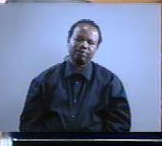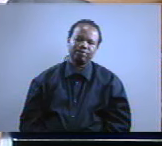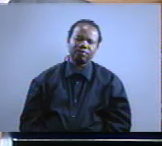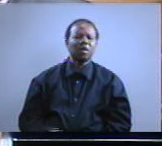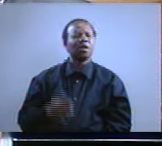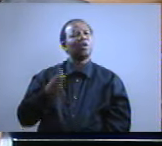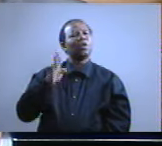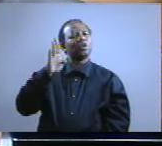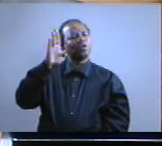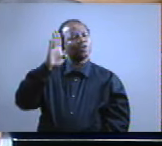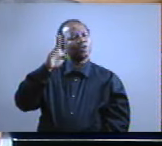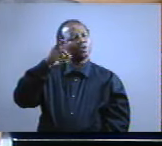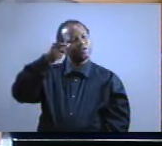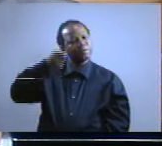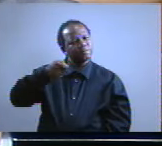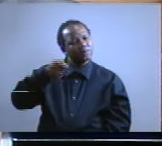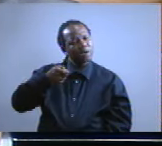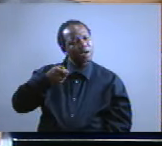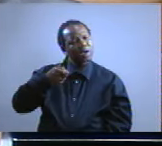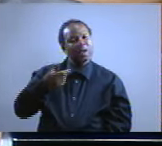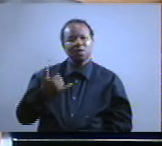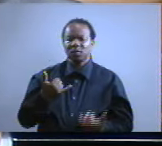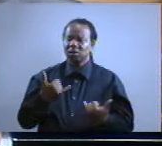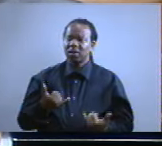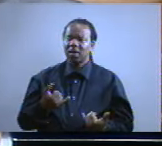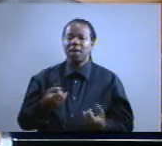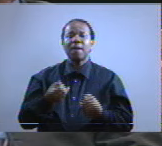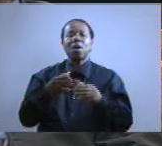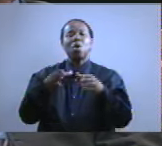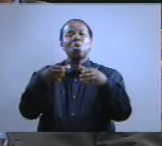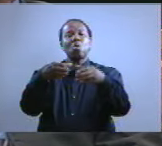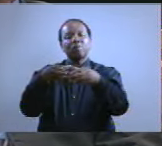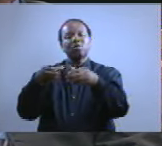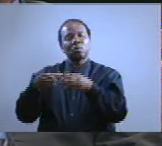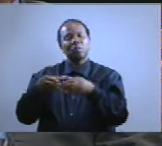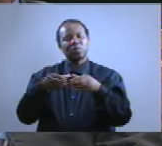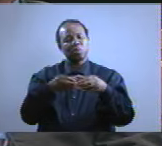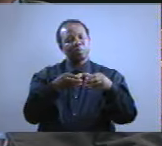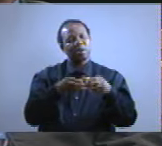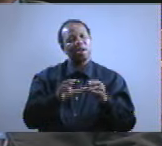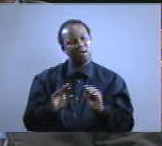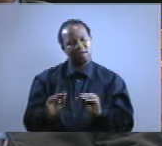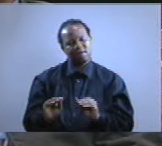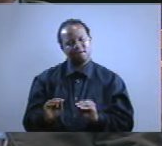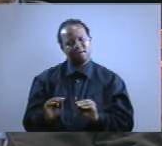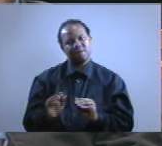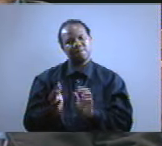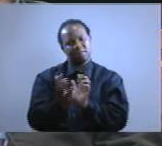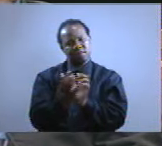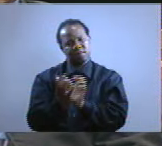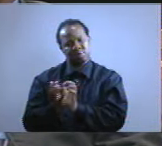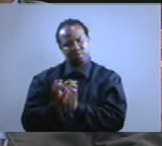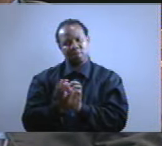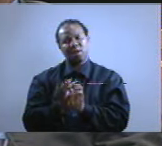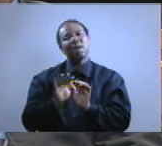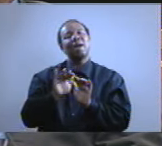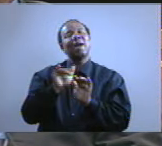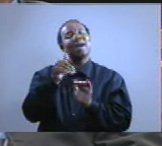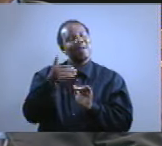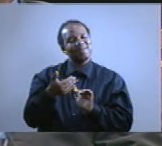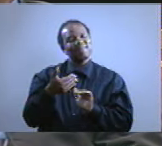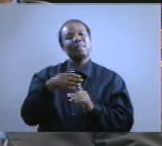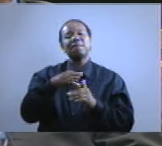Speaker, there are quite a few committees sitting, and I'd like to advise you that there are several committees that are sitting, and members are leaving to take up